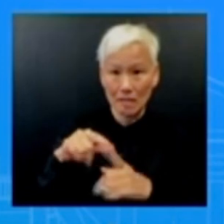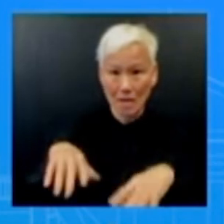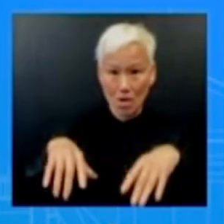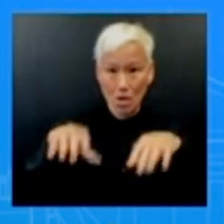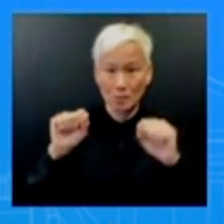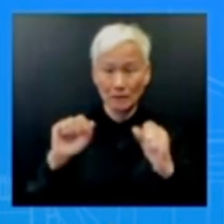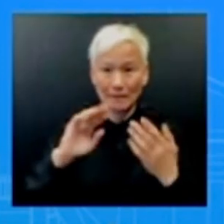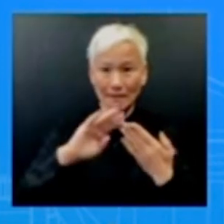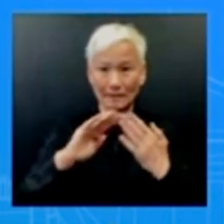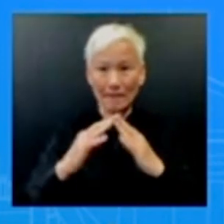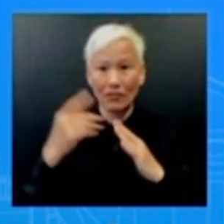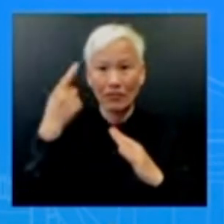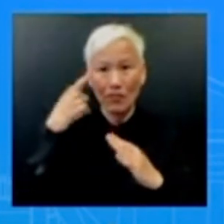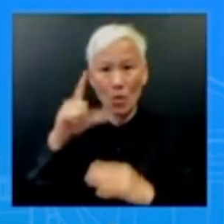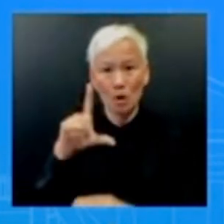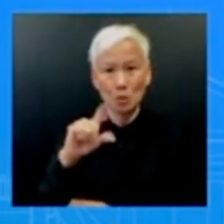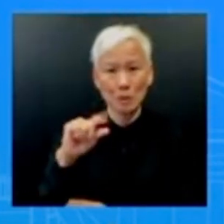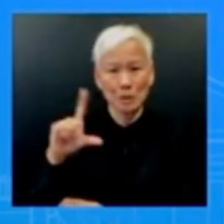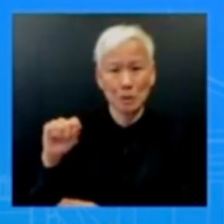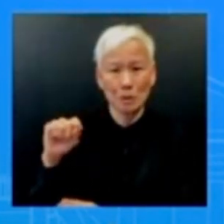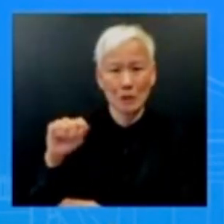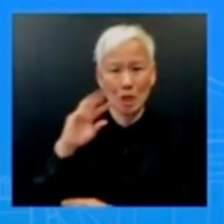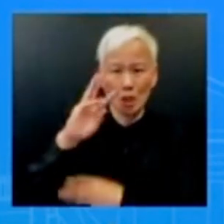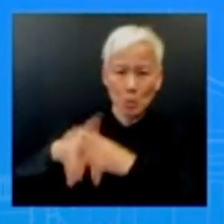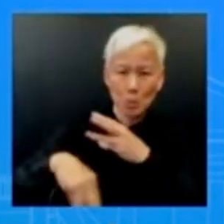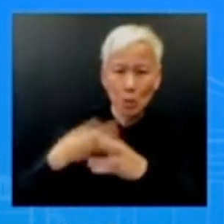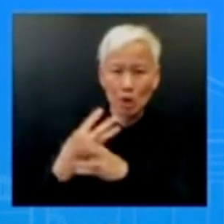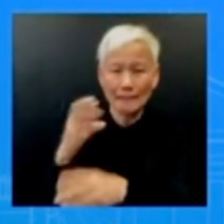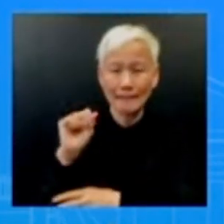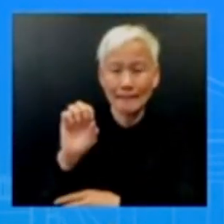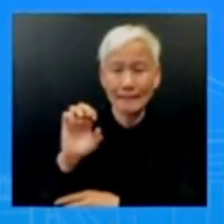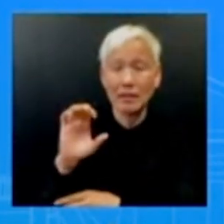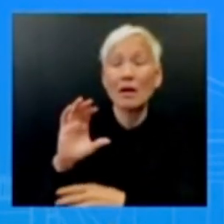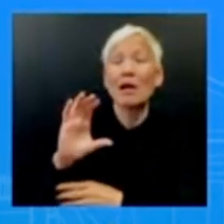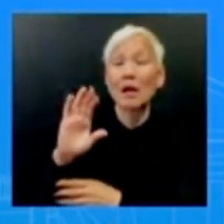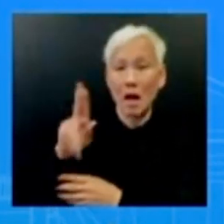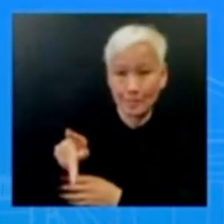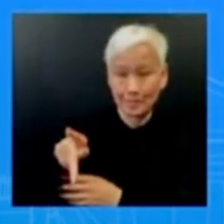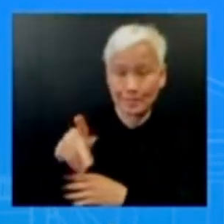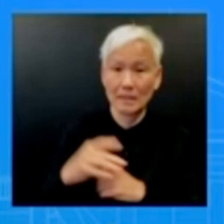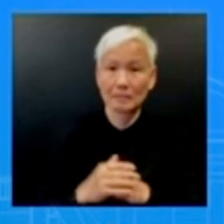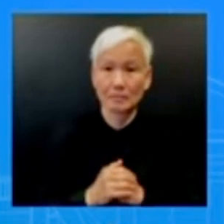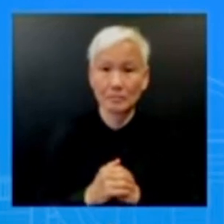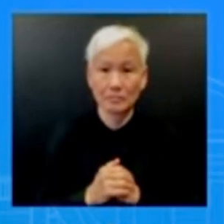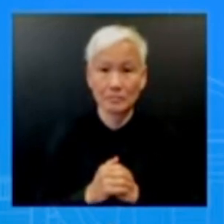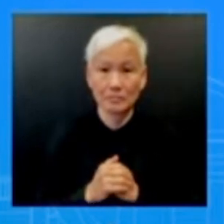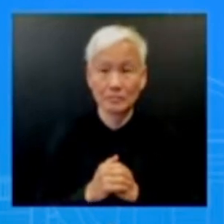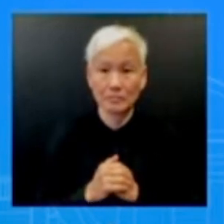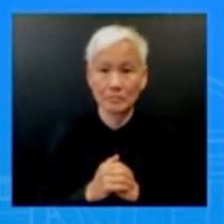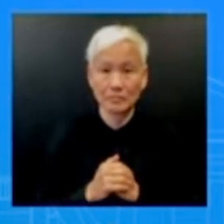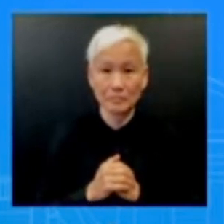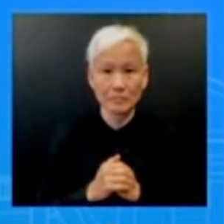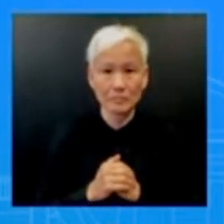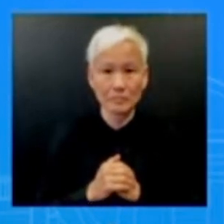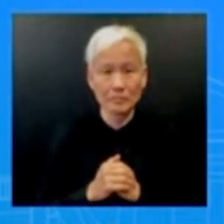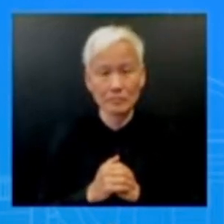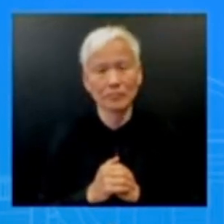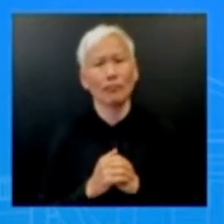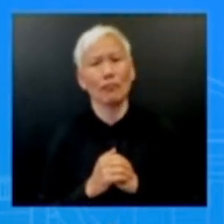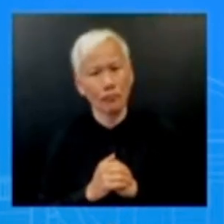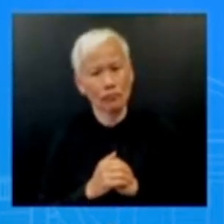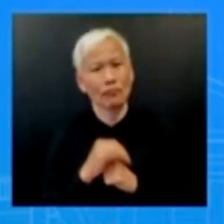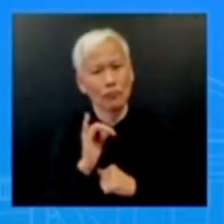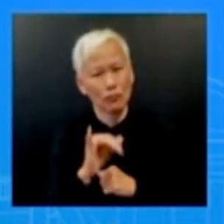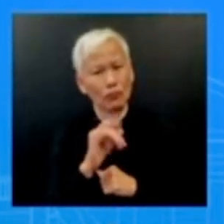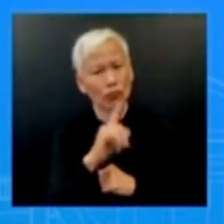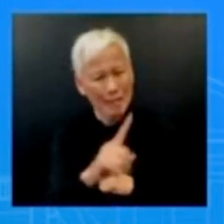Cup? Ooh, here I was hoping for a softball. Okay, you know what? I'm very excited, truth be told. Yeah, Kansas